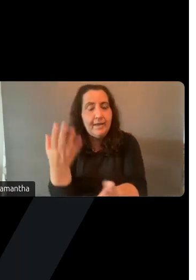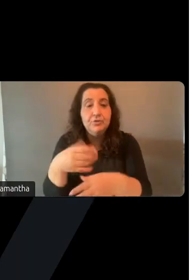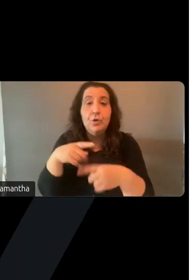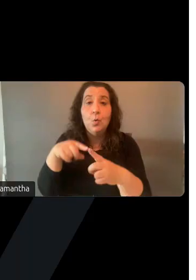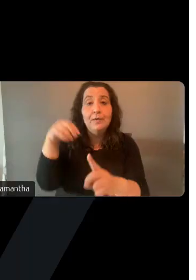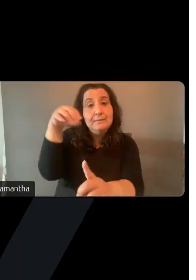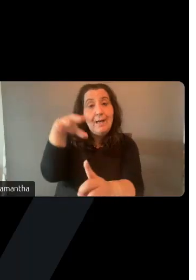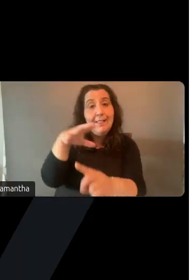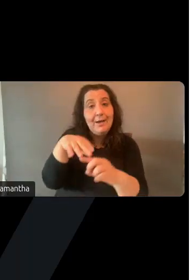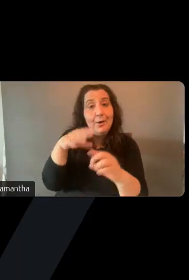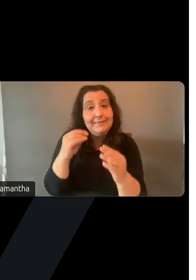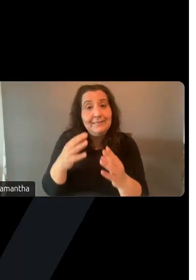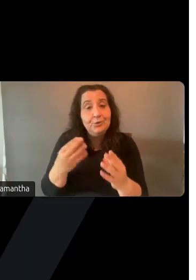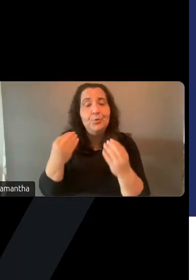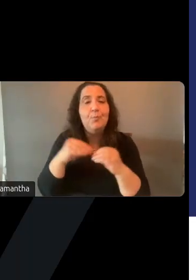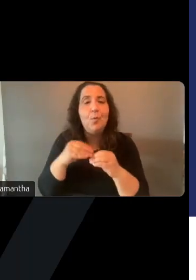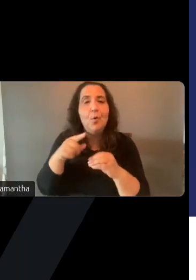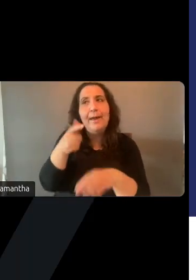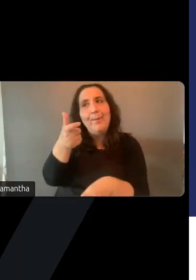and more.